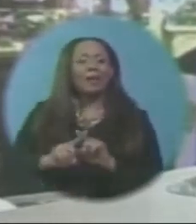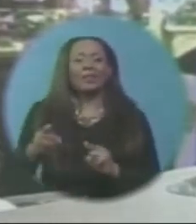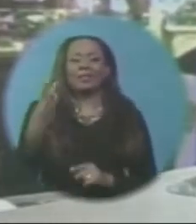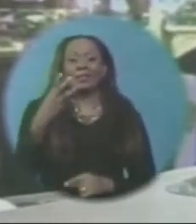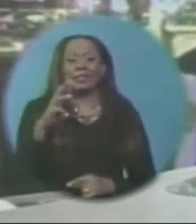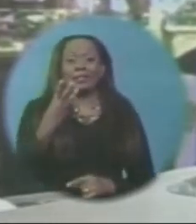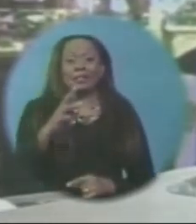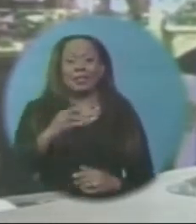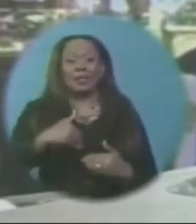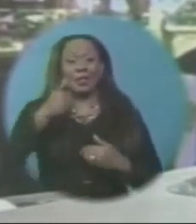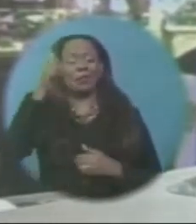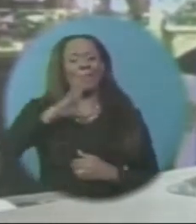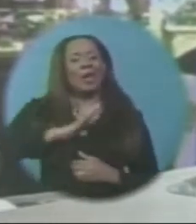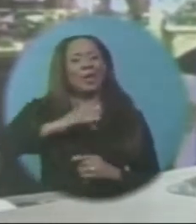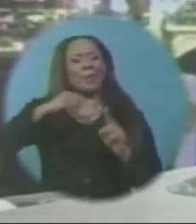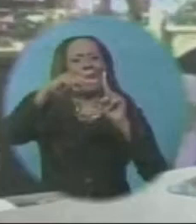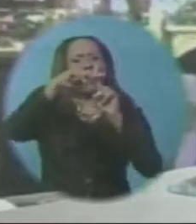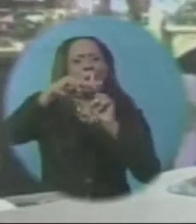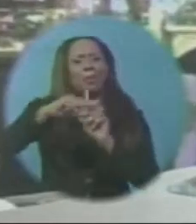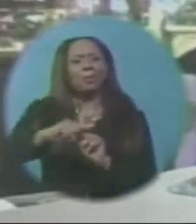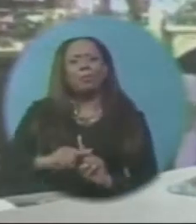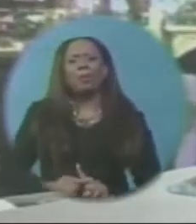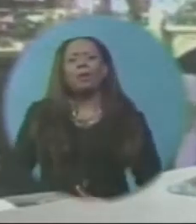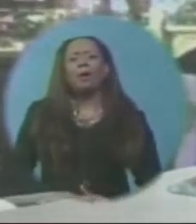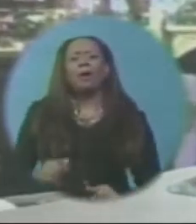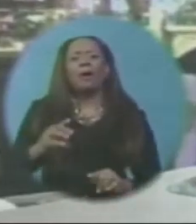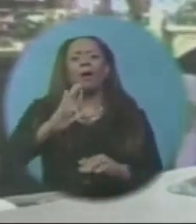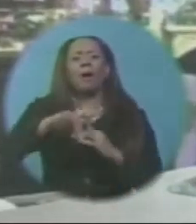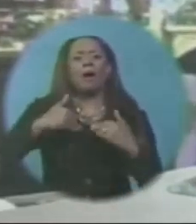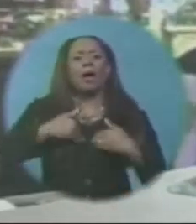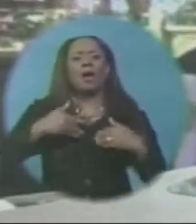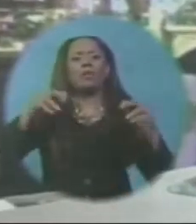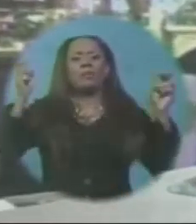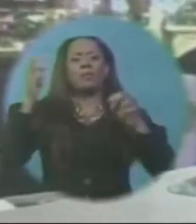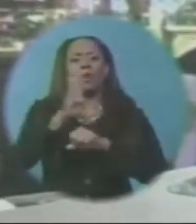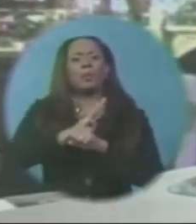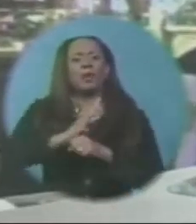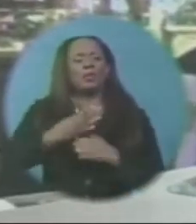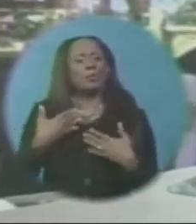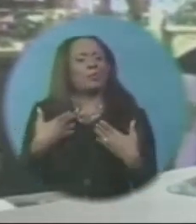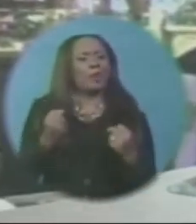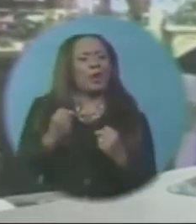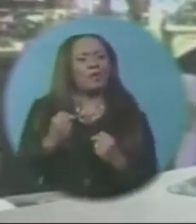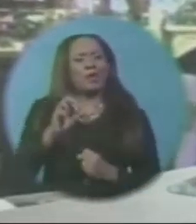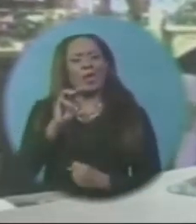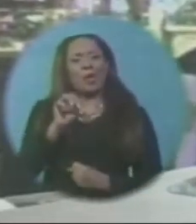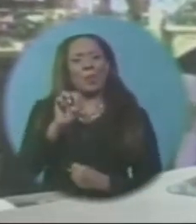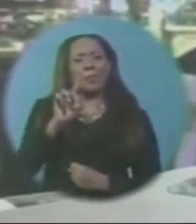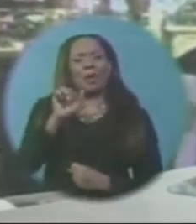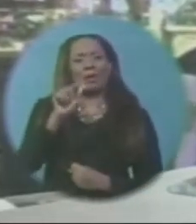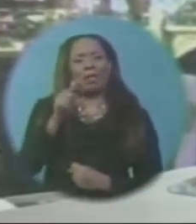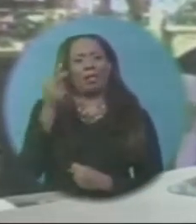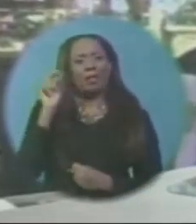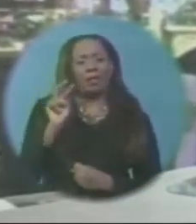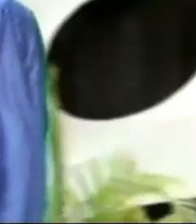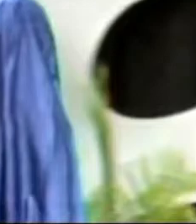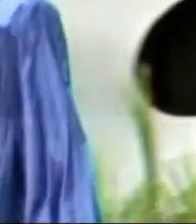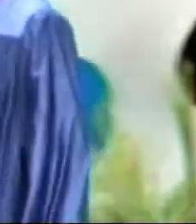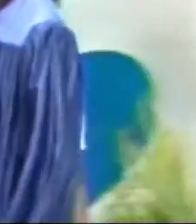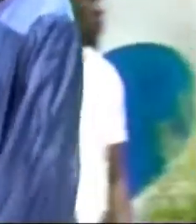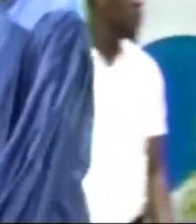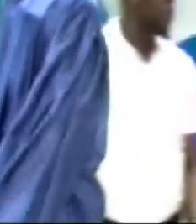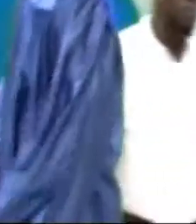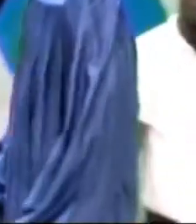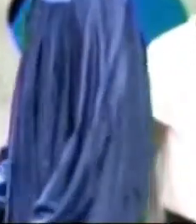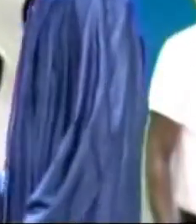nationally for their positive deeds. They have all received the Barbados Bravery Medal. Our Rianne Phillips spoke with 4 of them. Dre